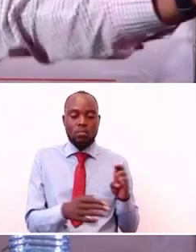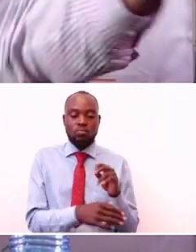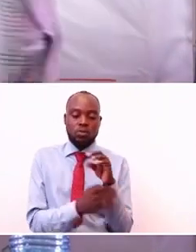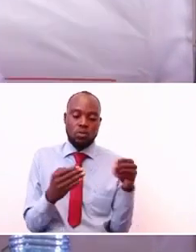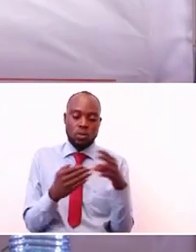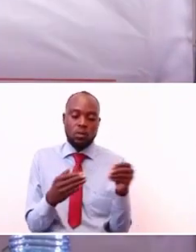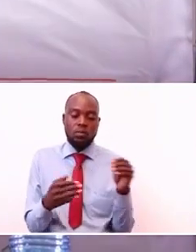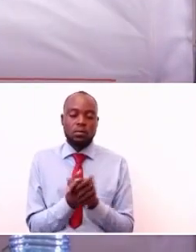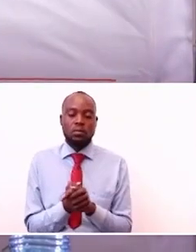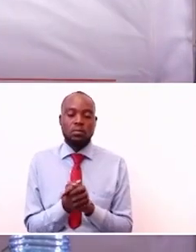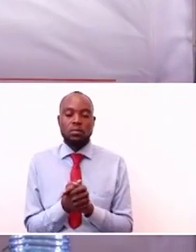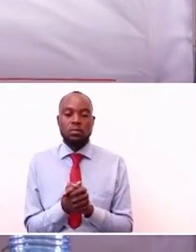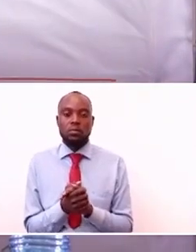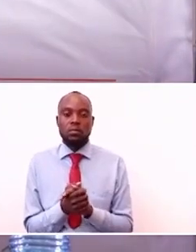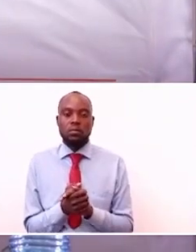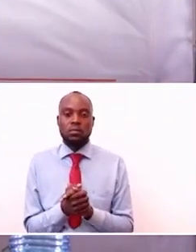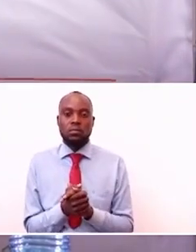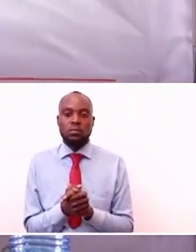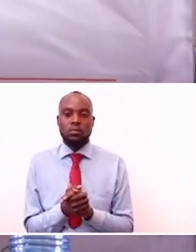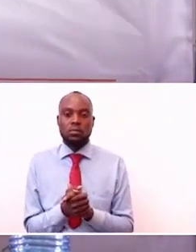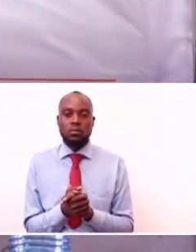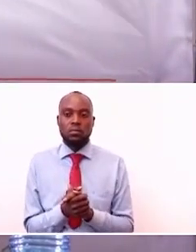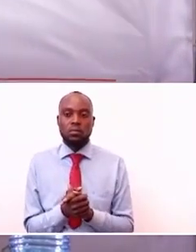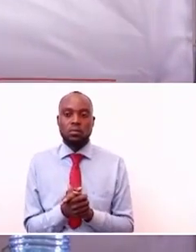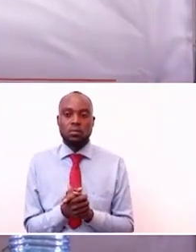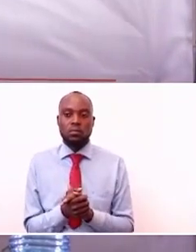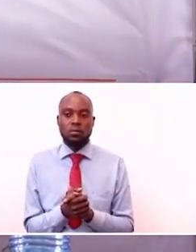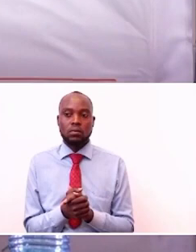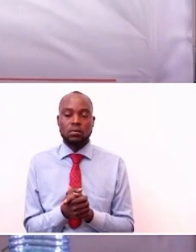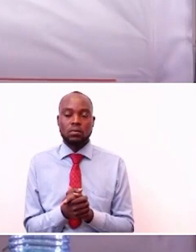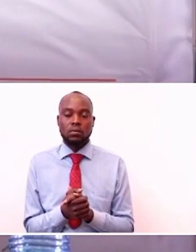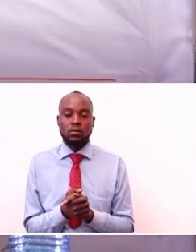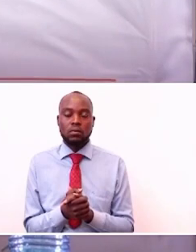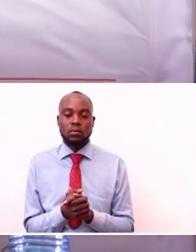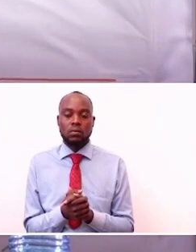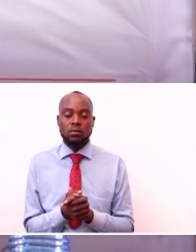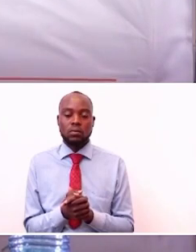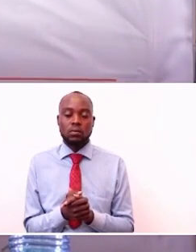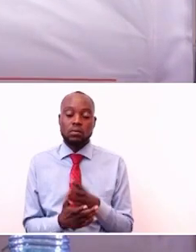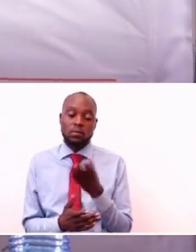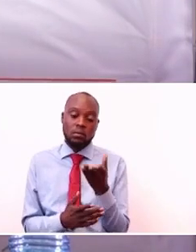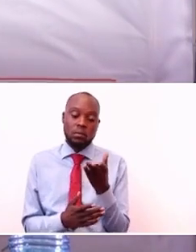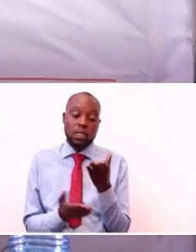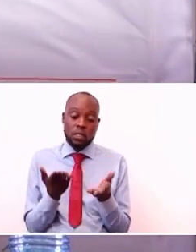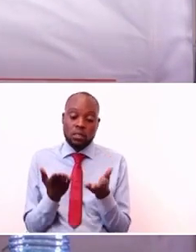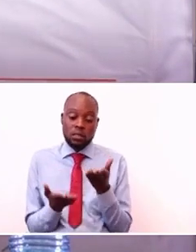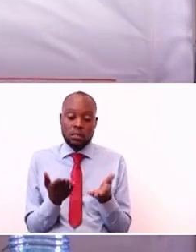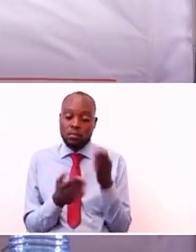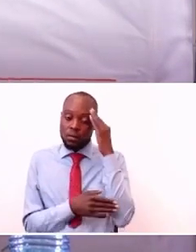Then, you know, there's something that we forget.